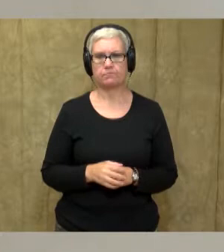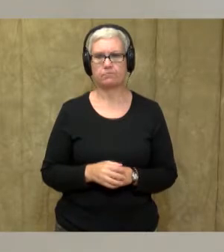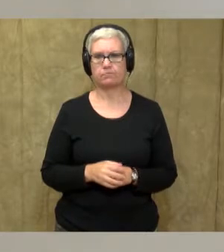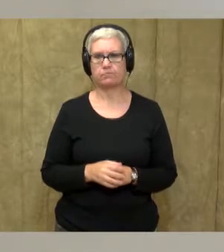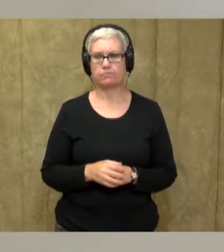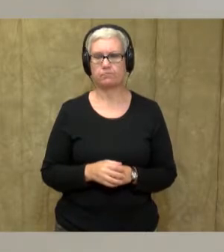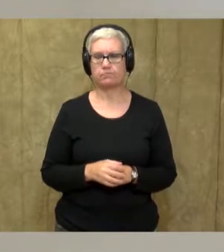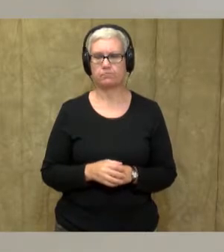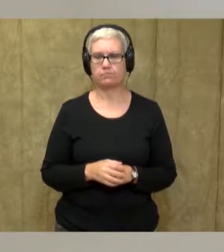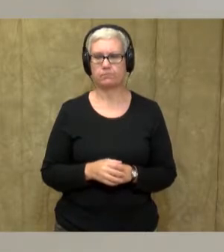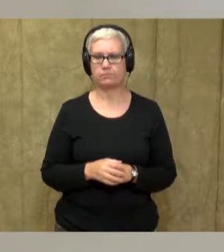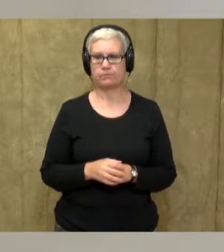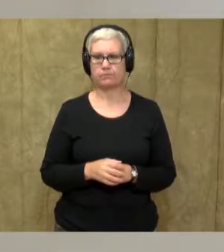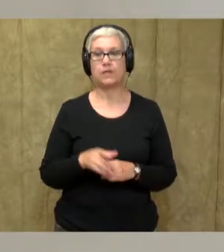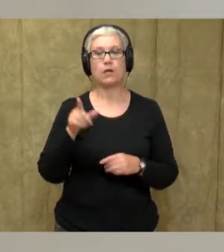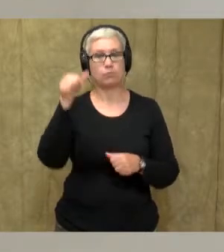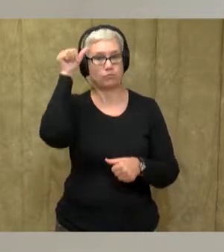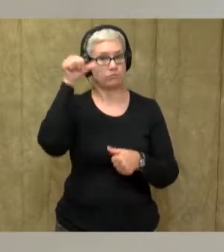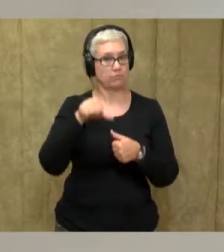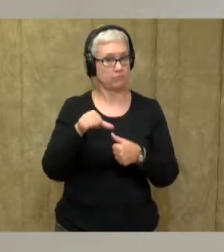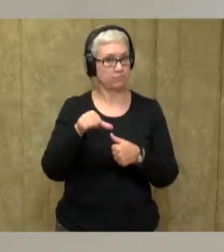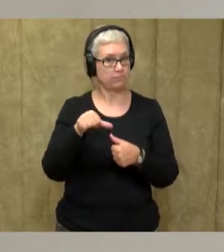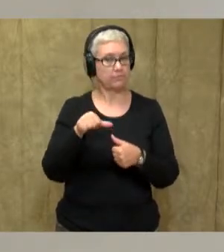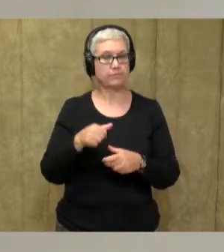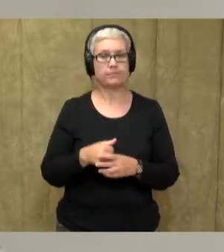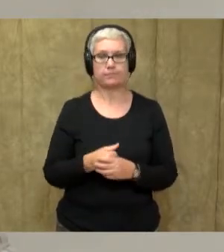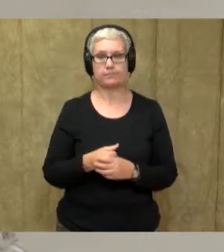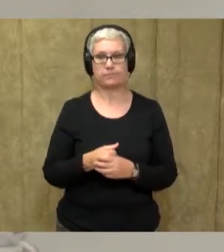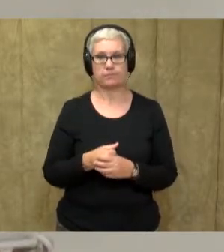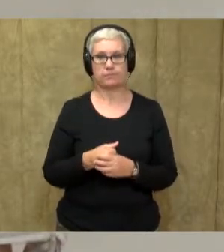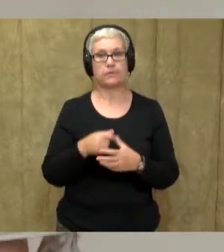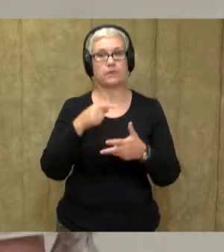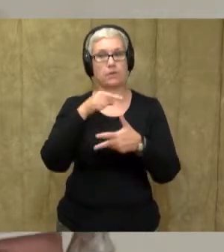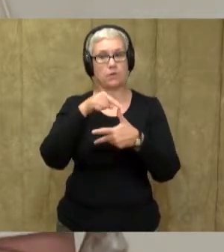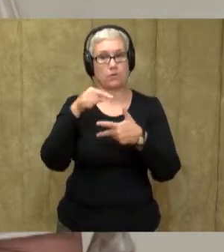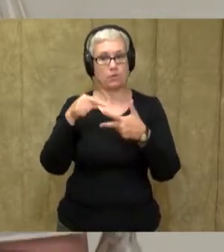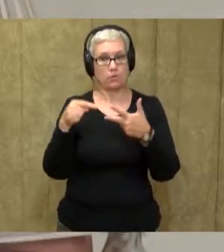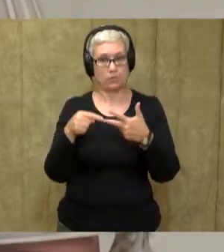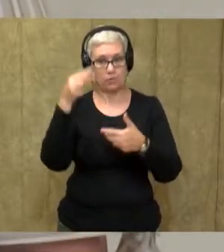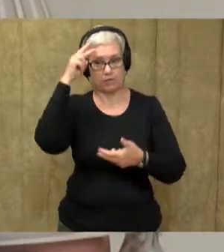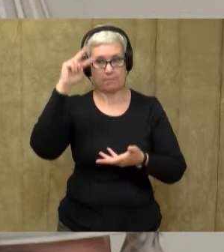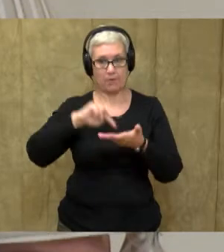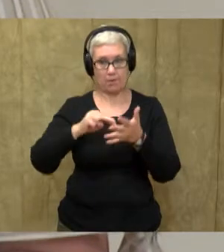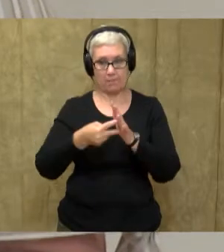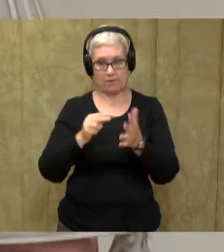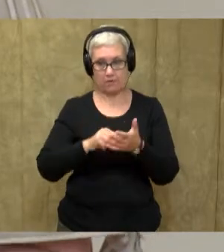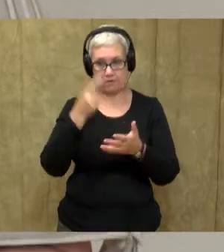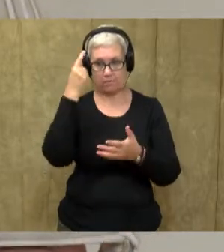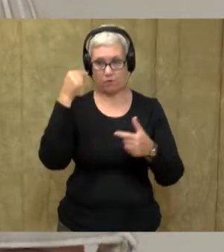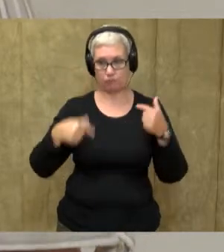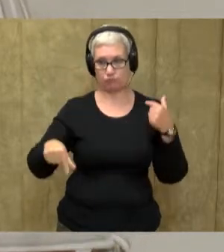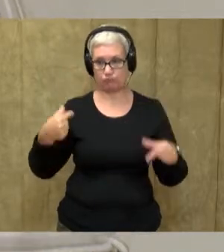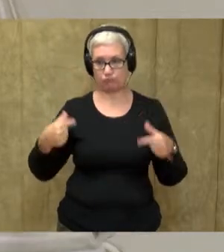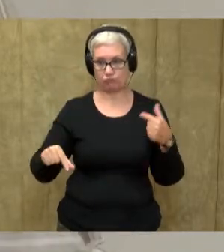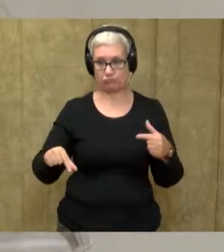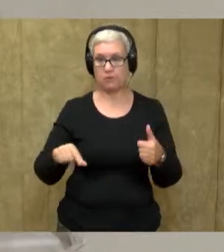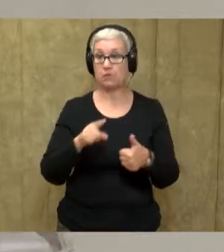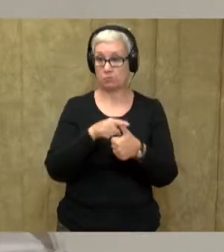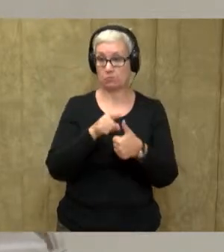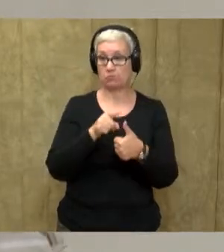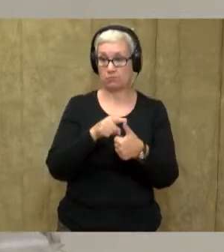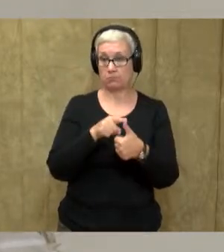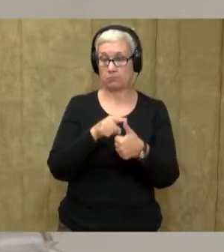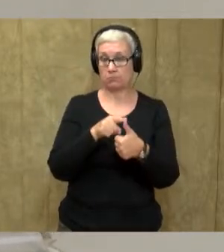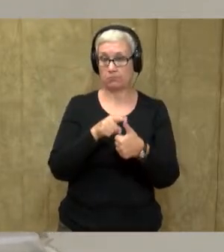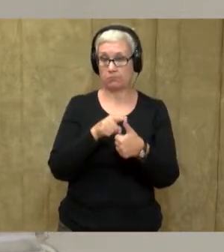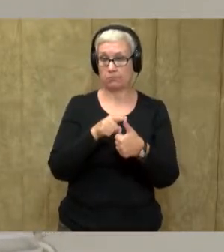Okay, so a quick reminder that there are at least 3 purposes of an argument. The obvious one is the